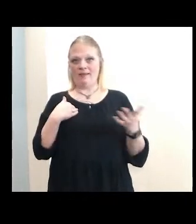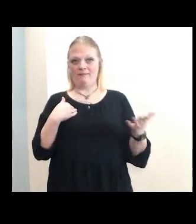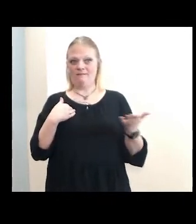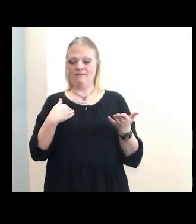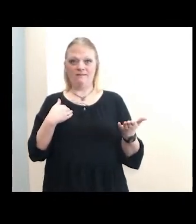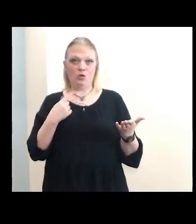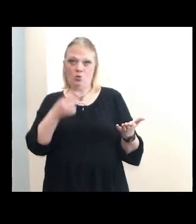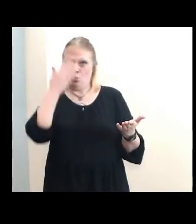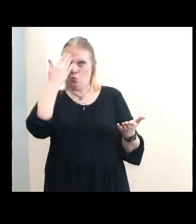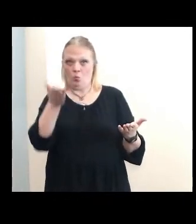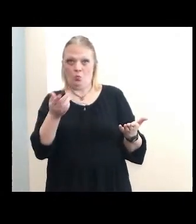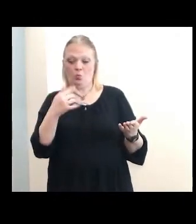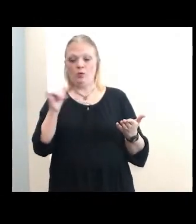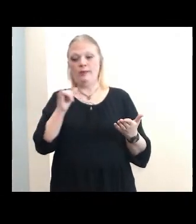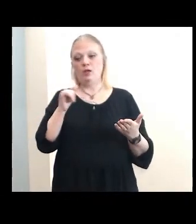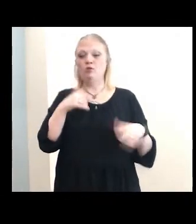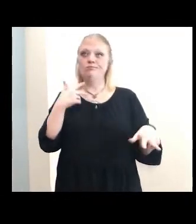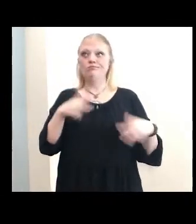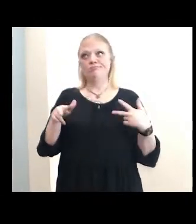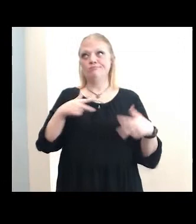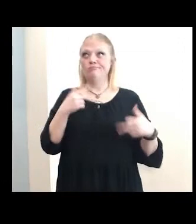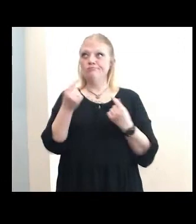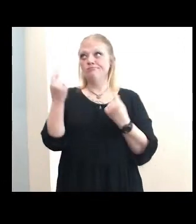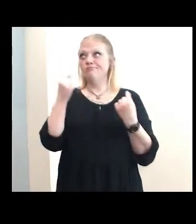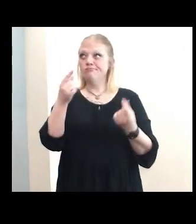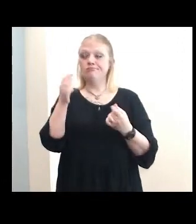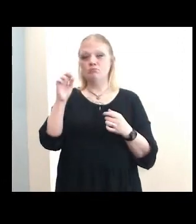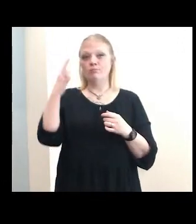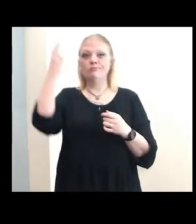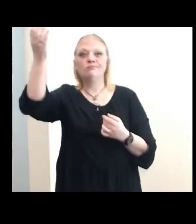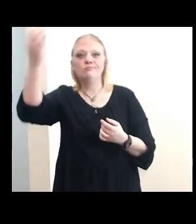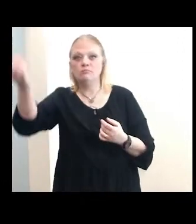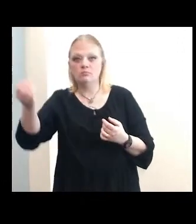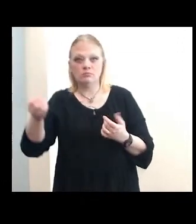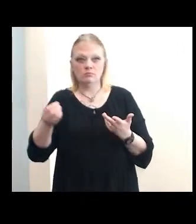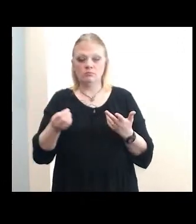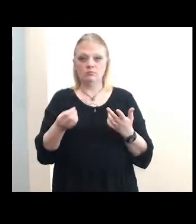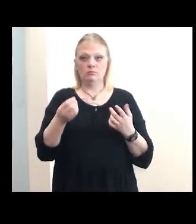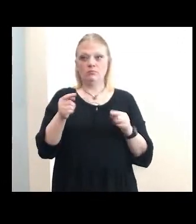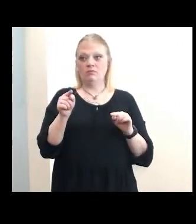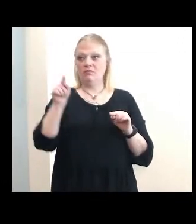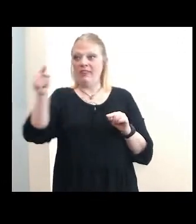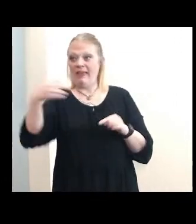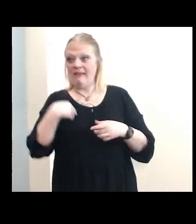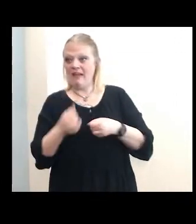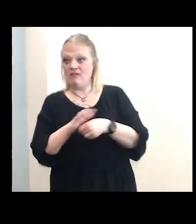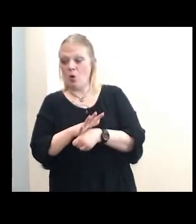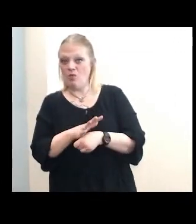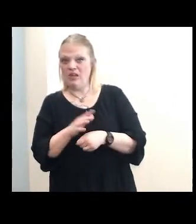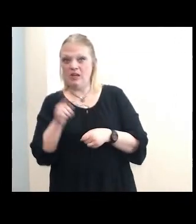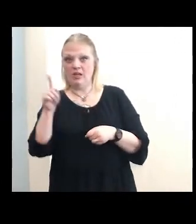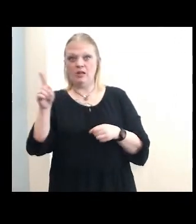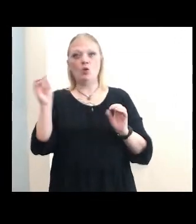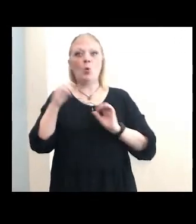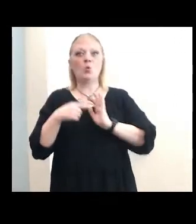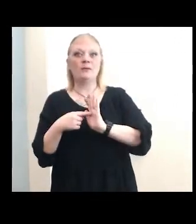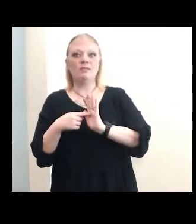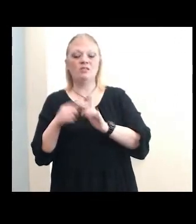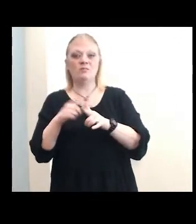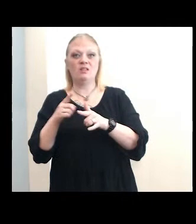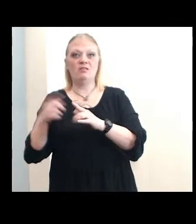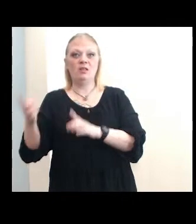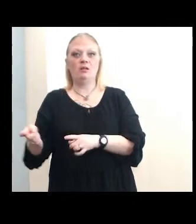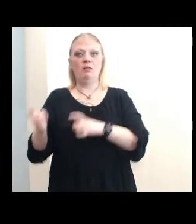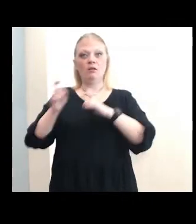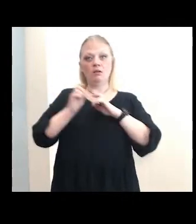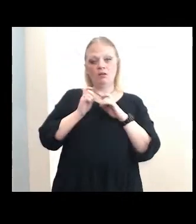like you walking down the street or at a location where someone else has COVID-19 and they're asymptomatic, but they pass it to you,